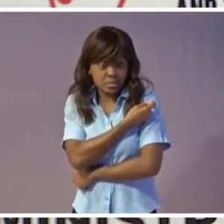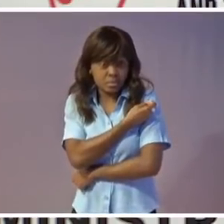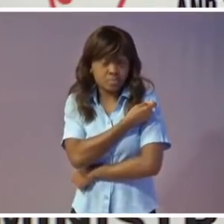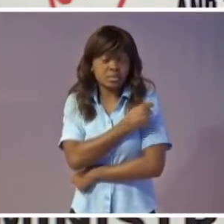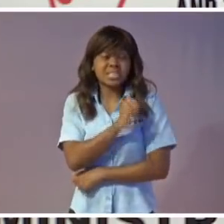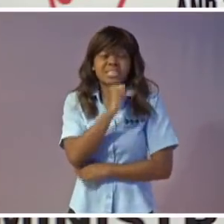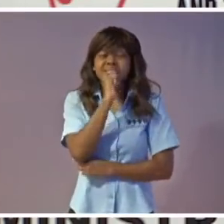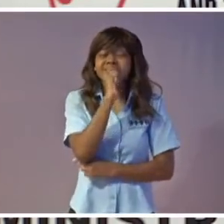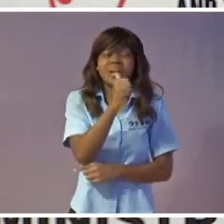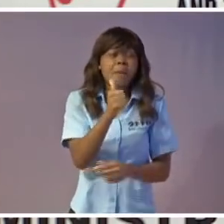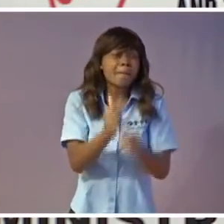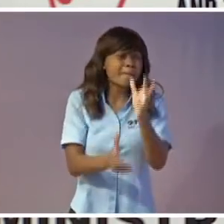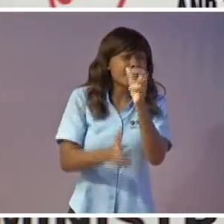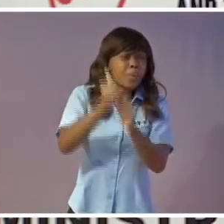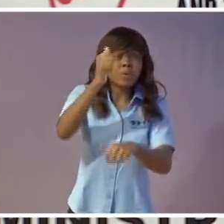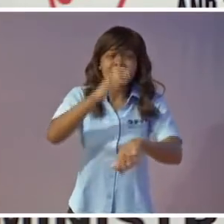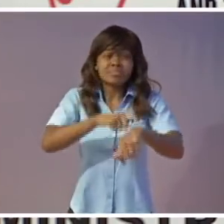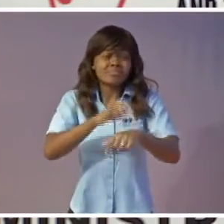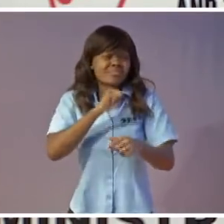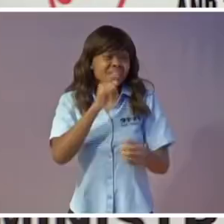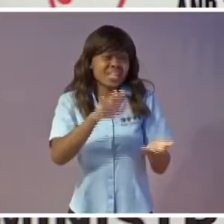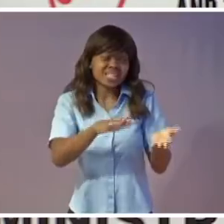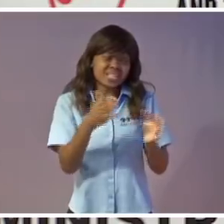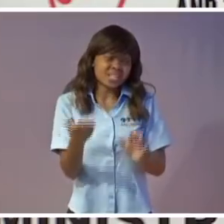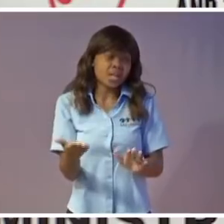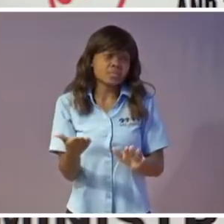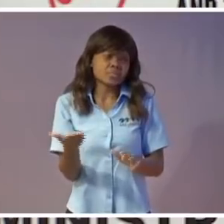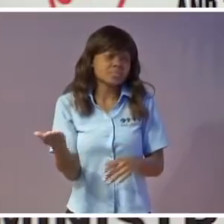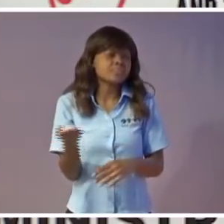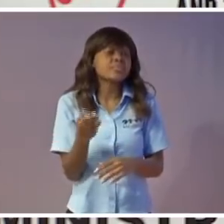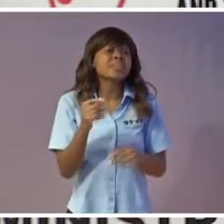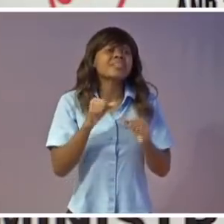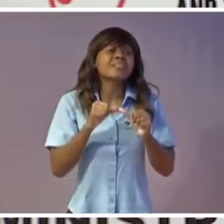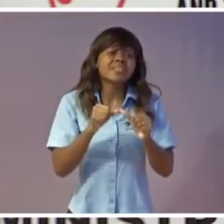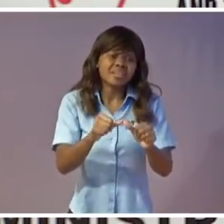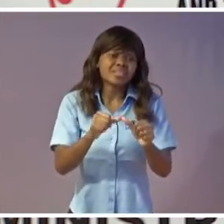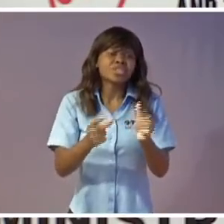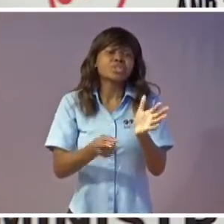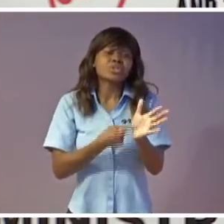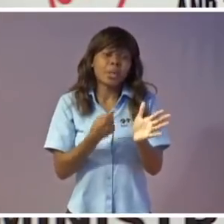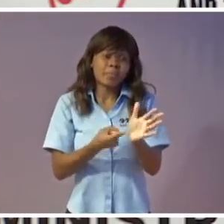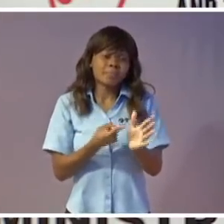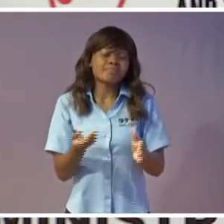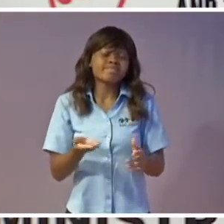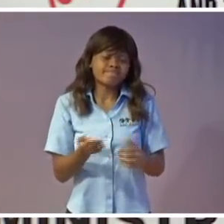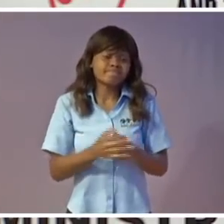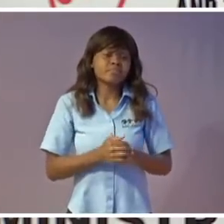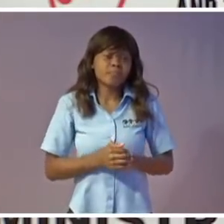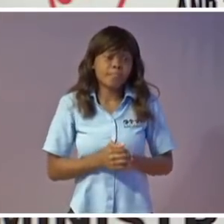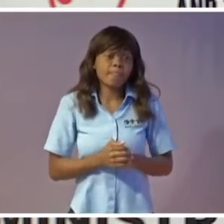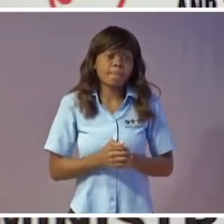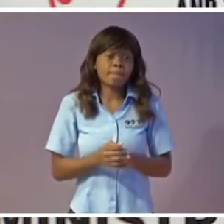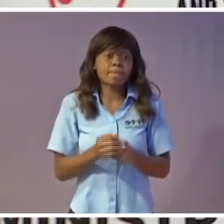dashboard, because Richard, you asked a very important question. If you could put back up the dashboard,